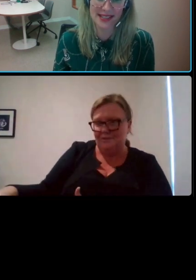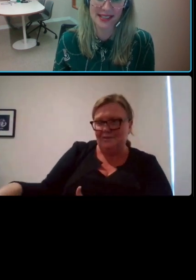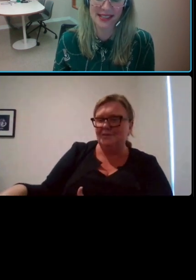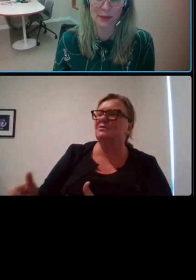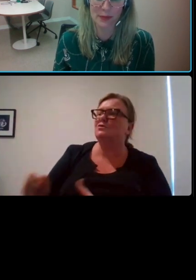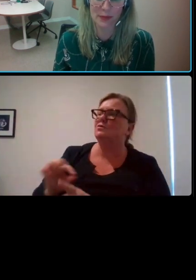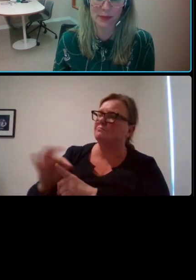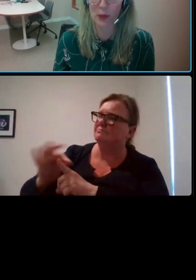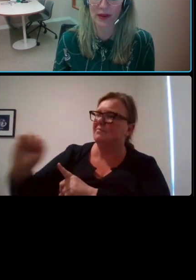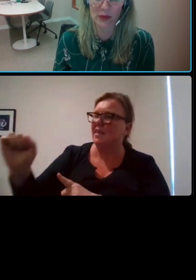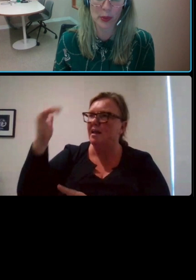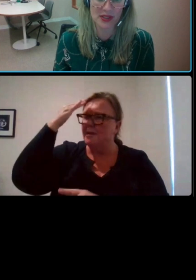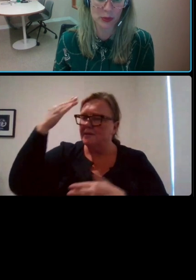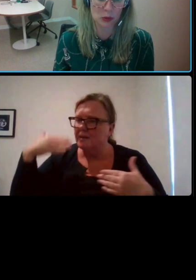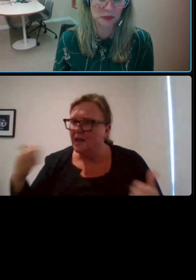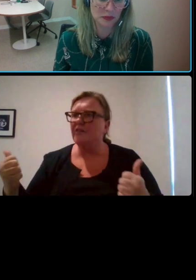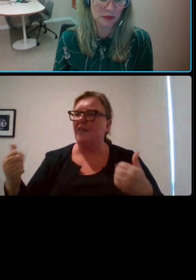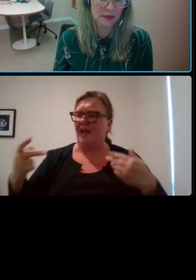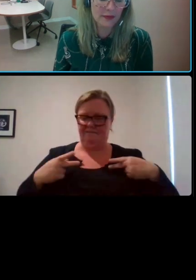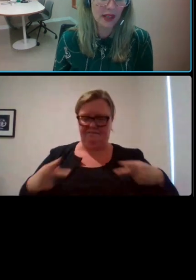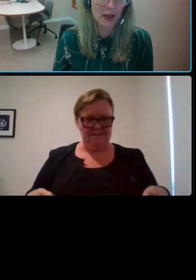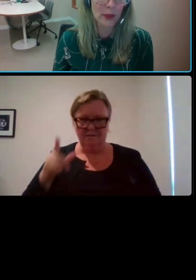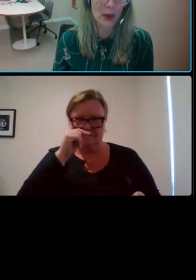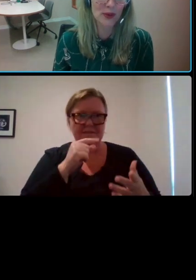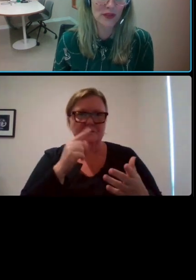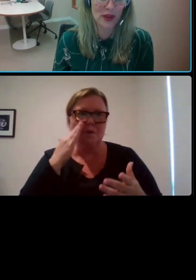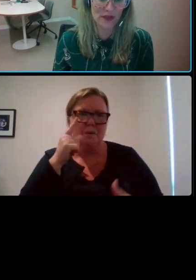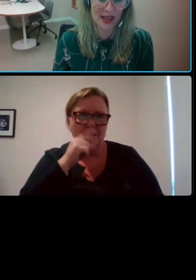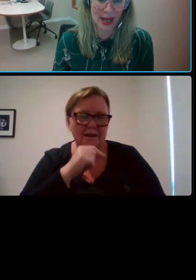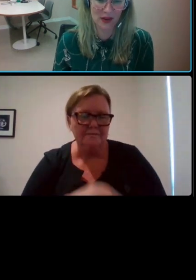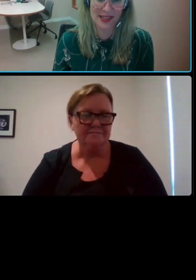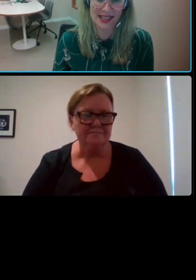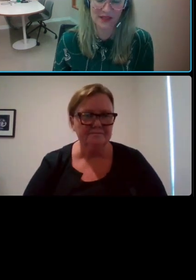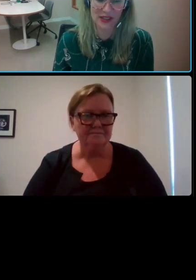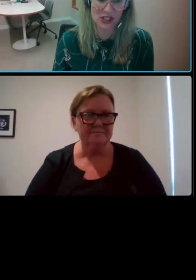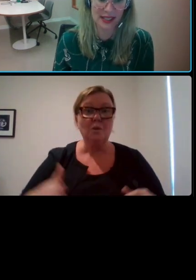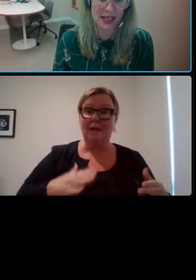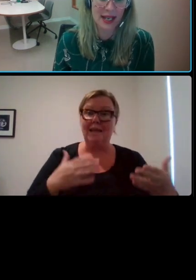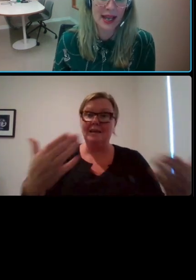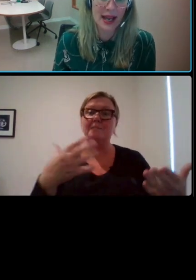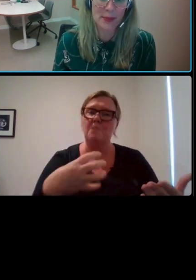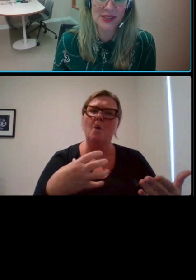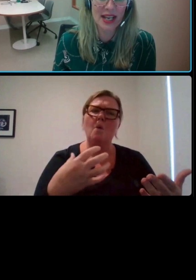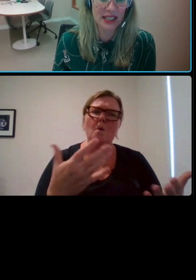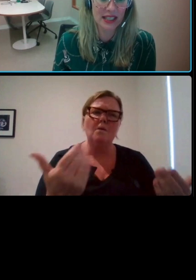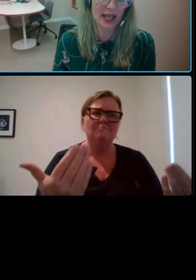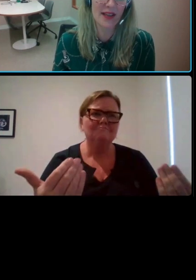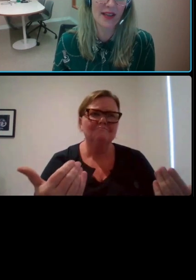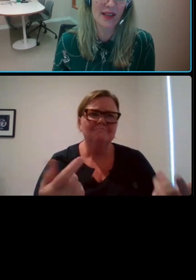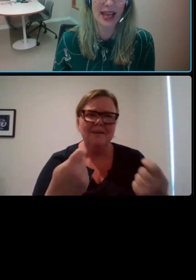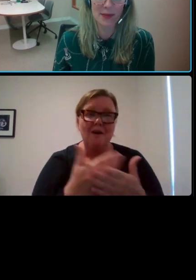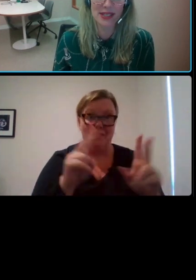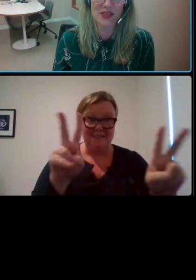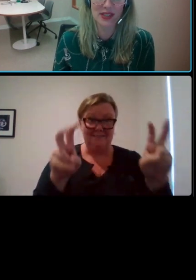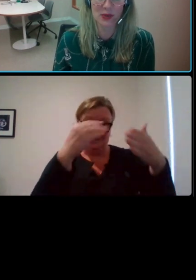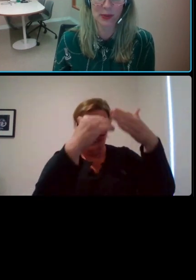cognitive capacities and mental health wherever possible. We welcome further feedback on this definition, taking into account